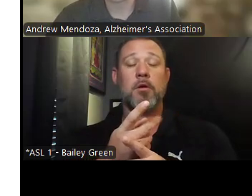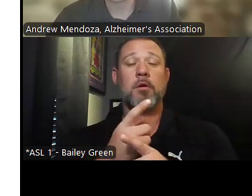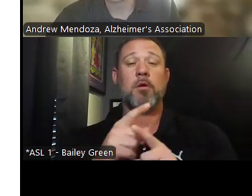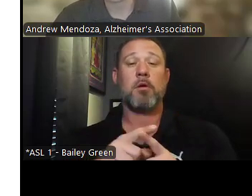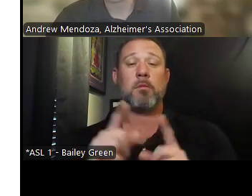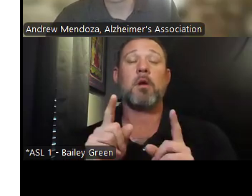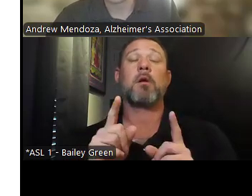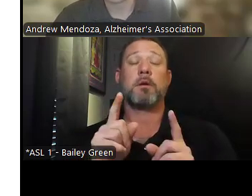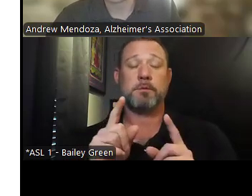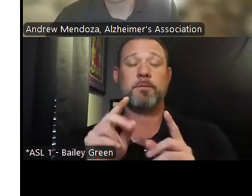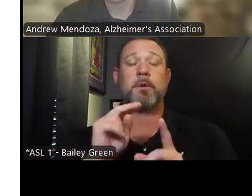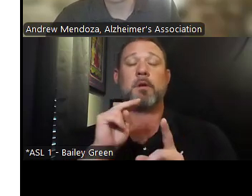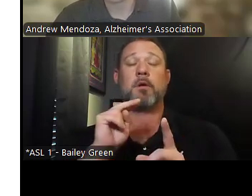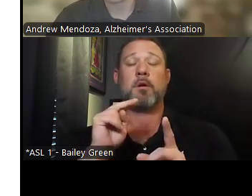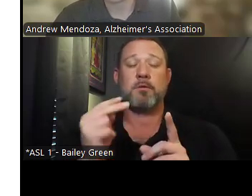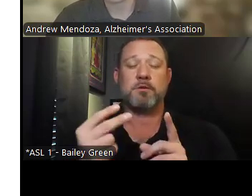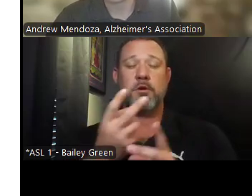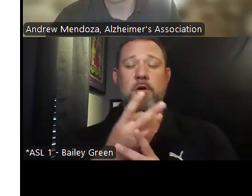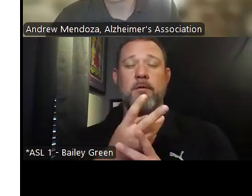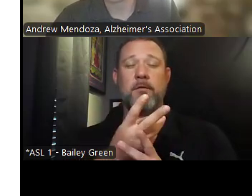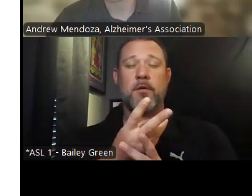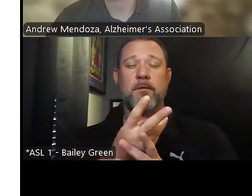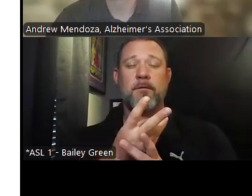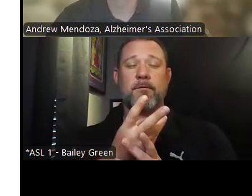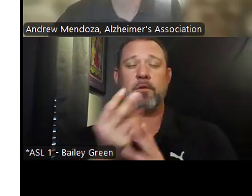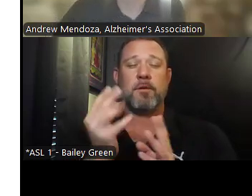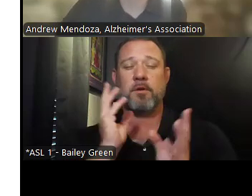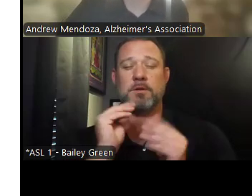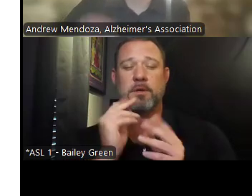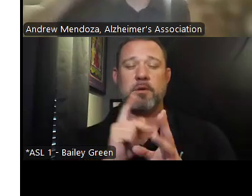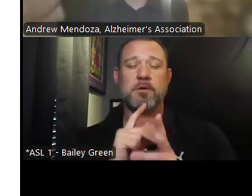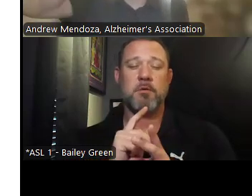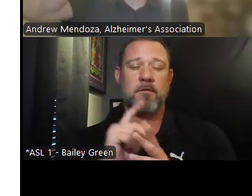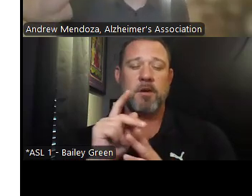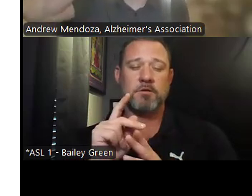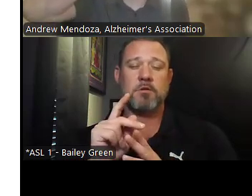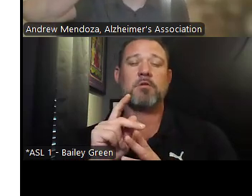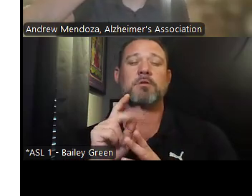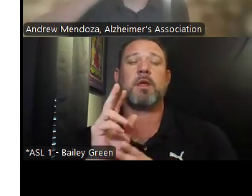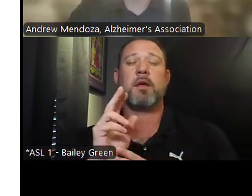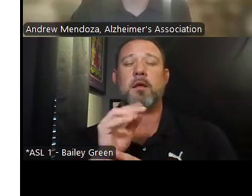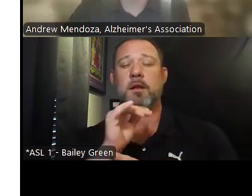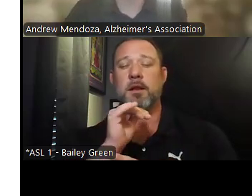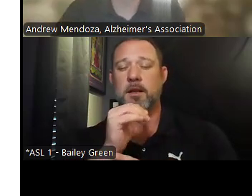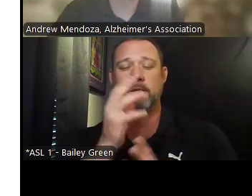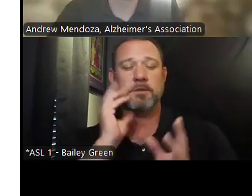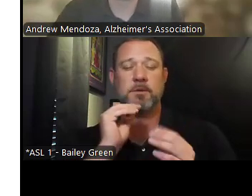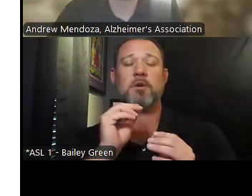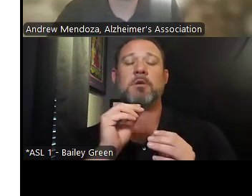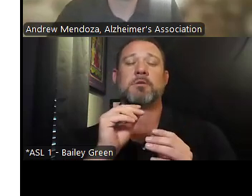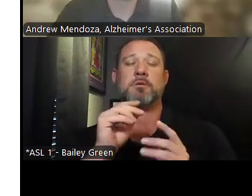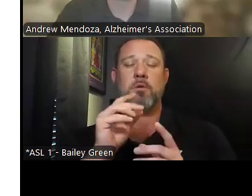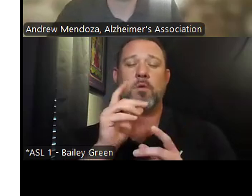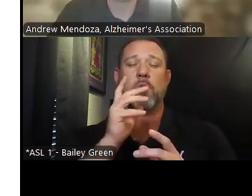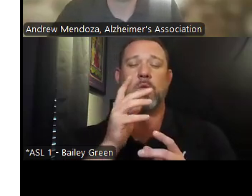Unfortunately, it has been observed by a few different experienced professionals that inexperienced prosecutors sometimes will determine